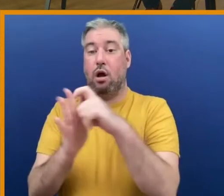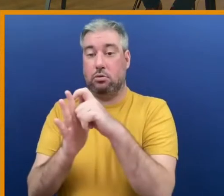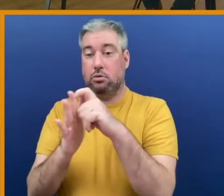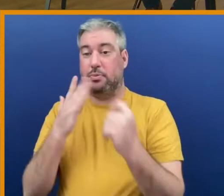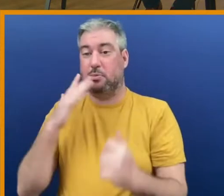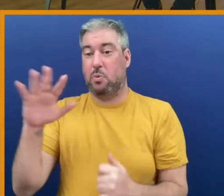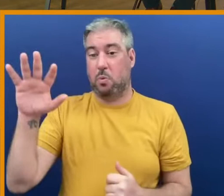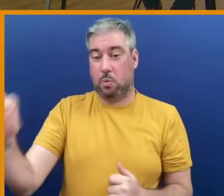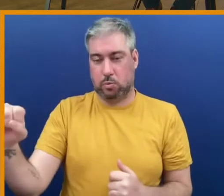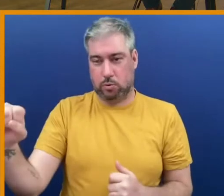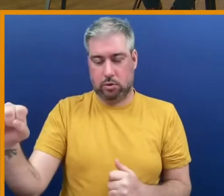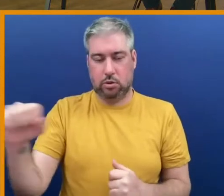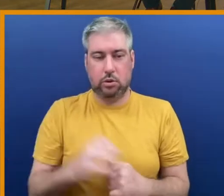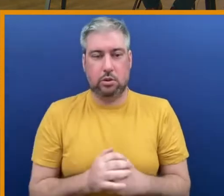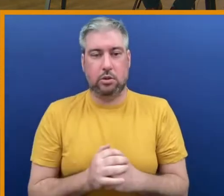be speaking for the motion.